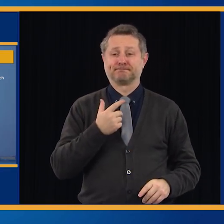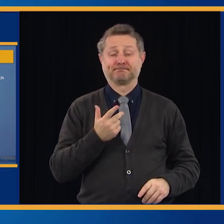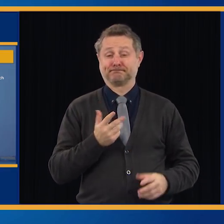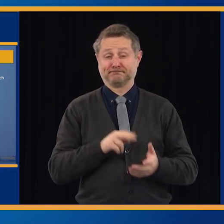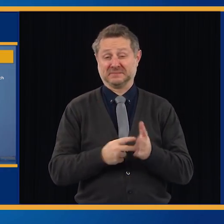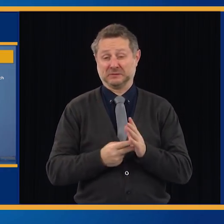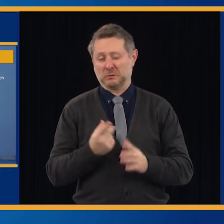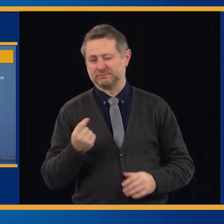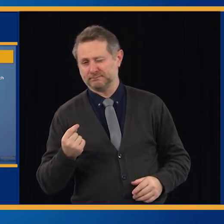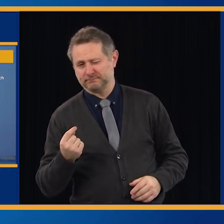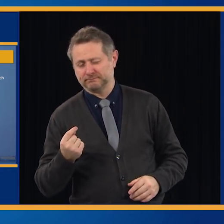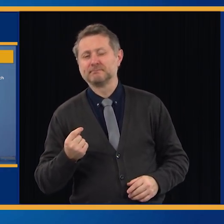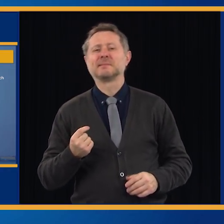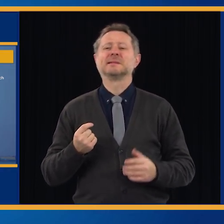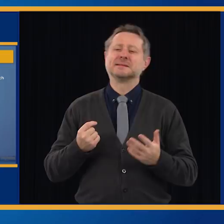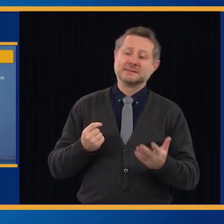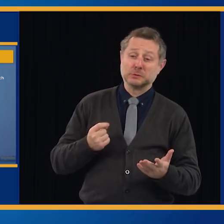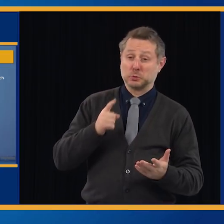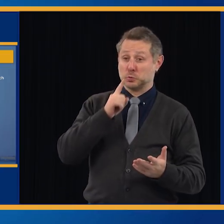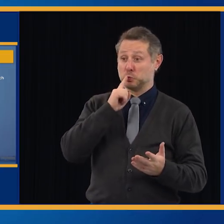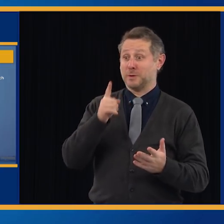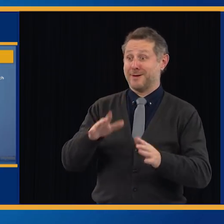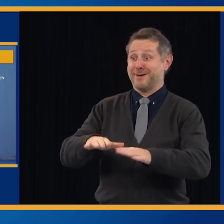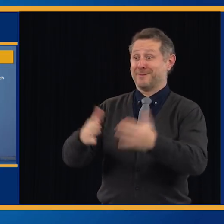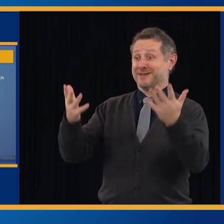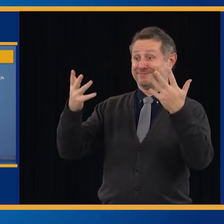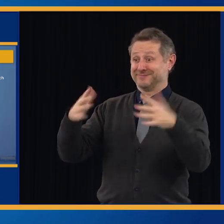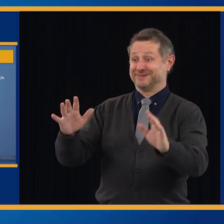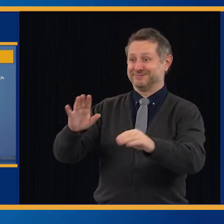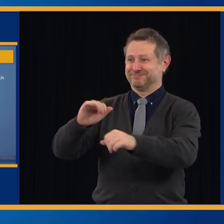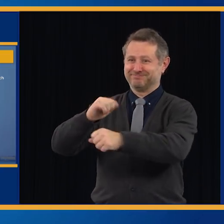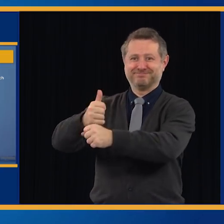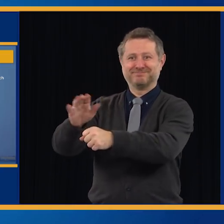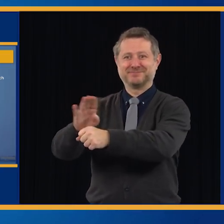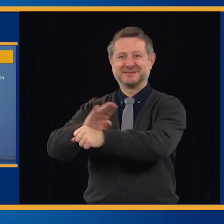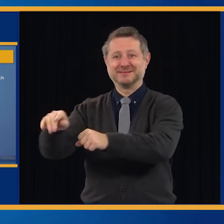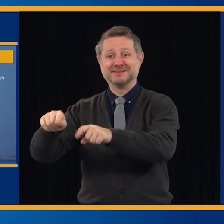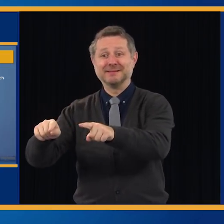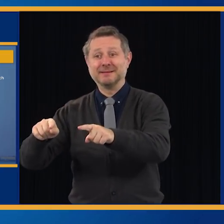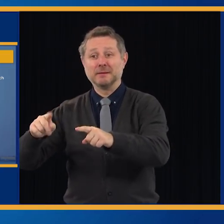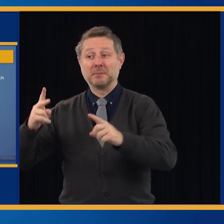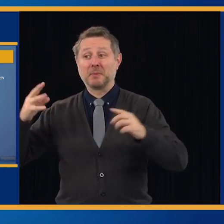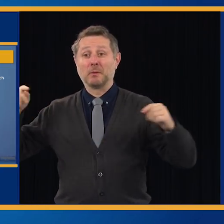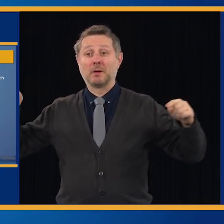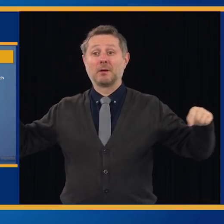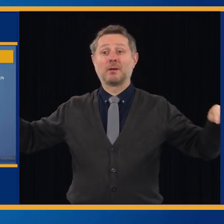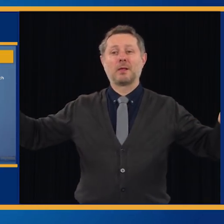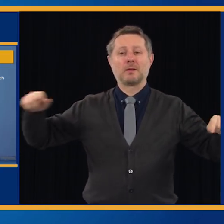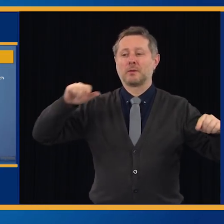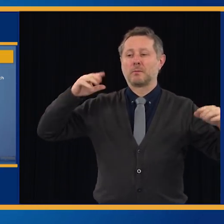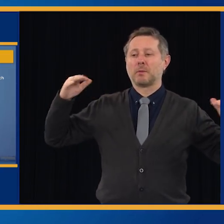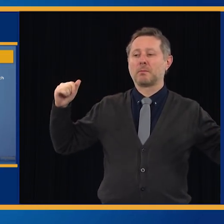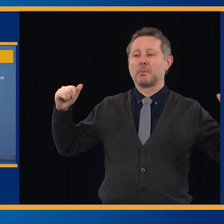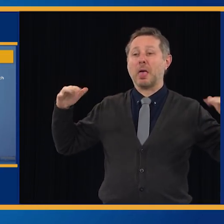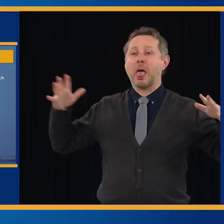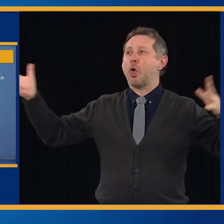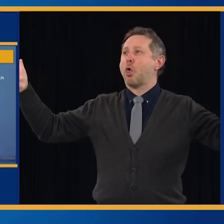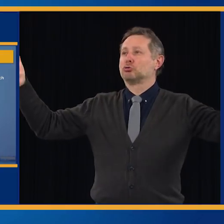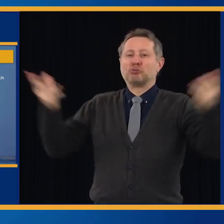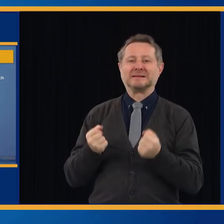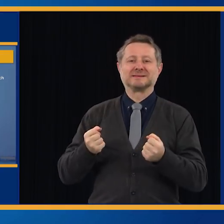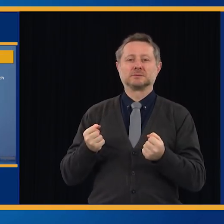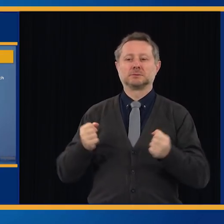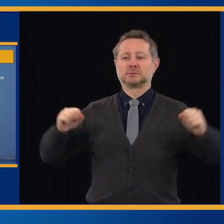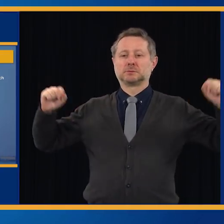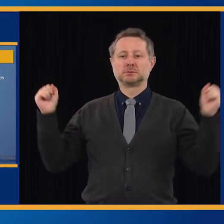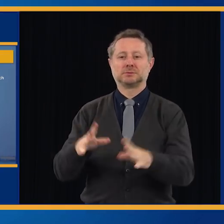up a facility or an attraction that could bring people from outside the region to you. You have all this